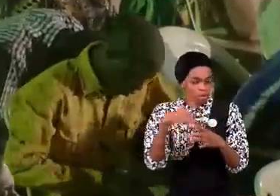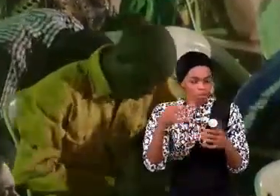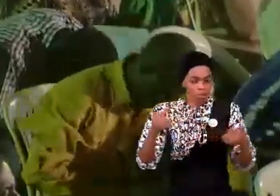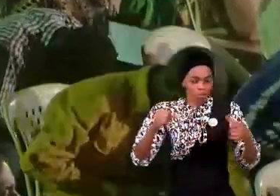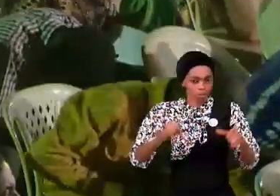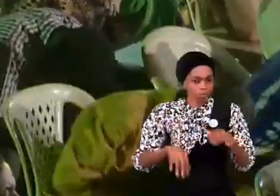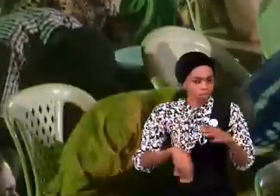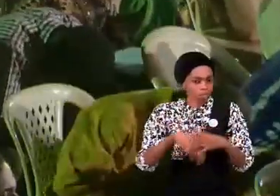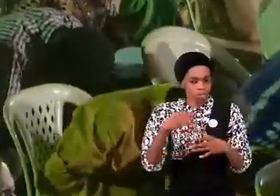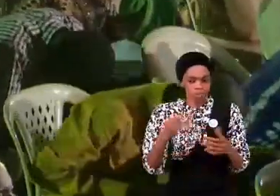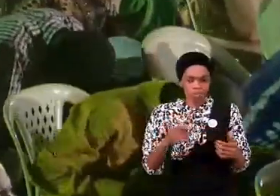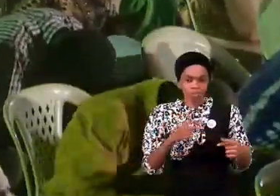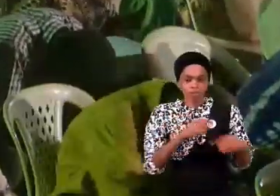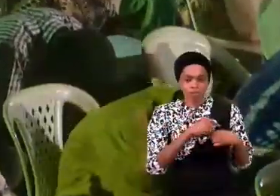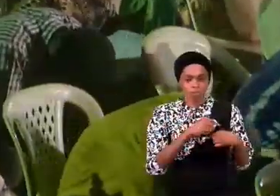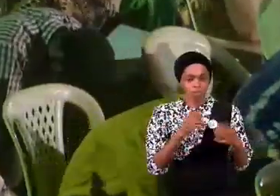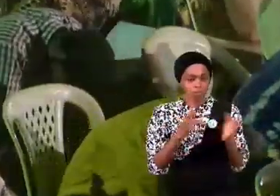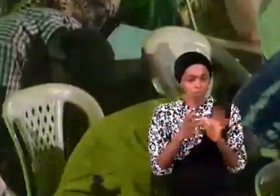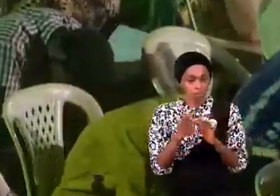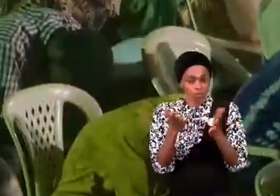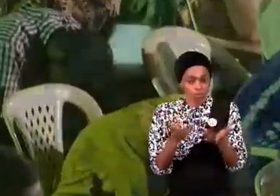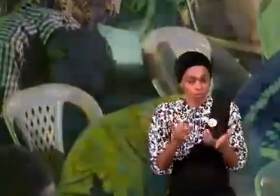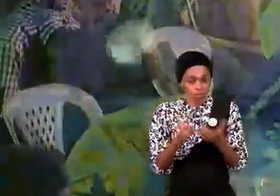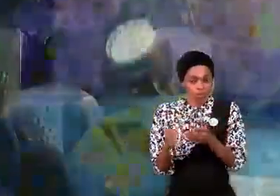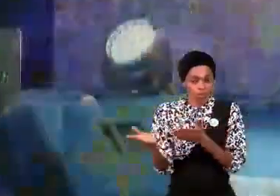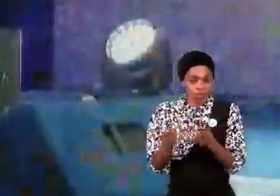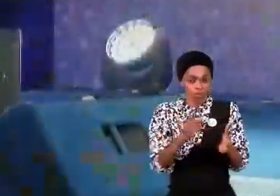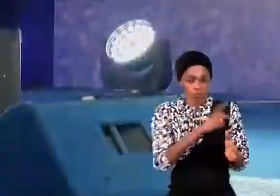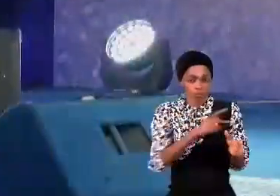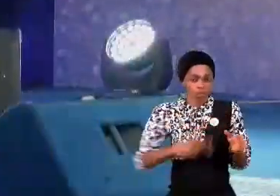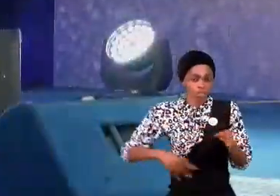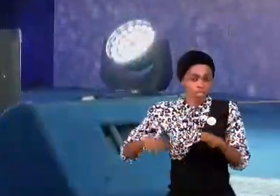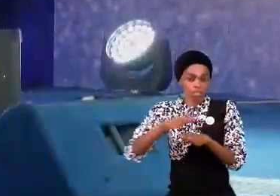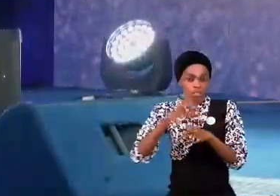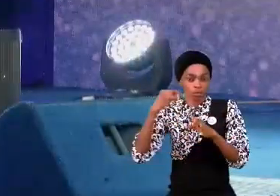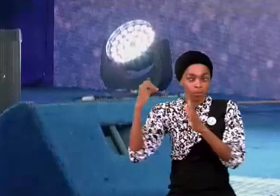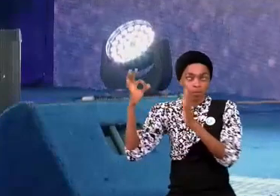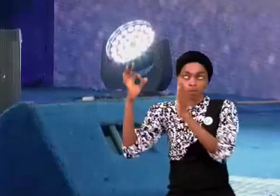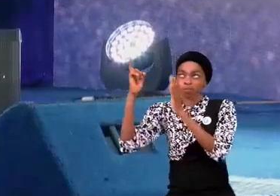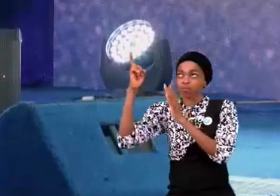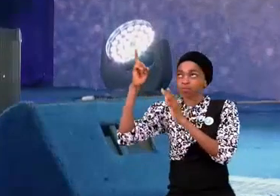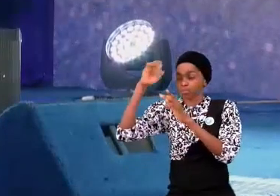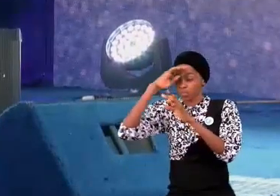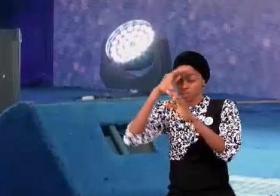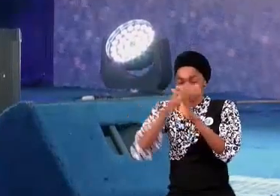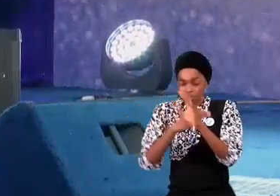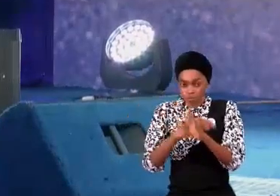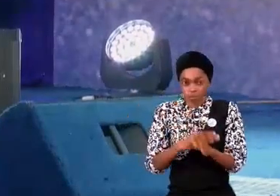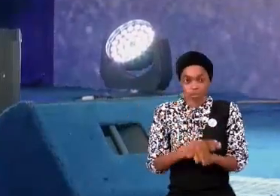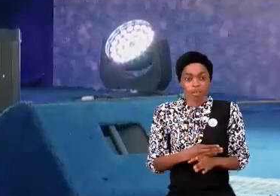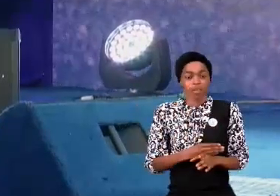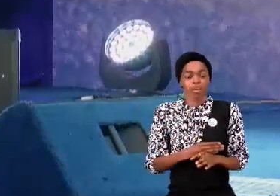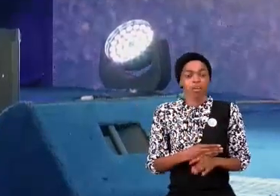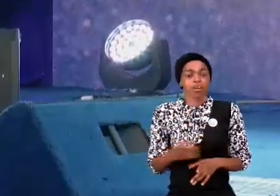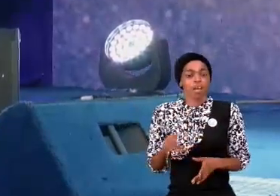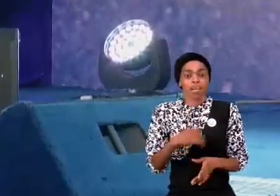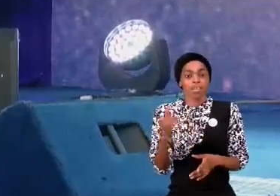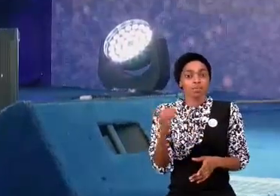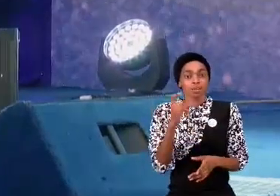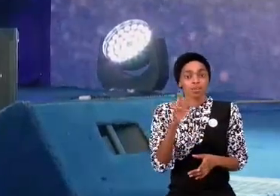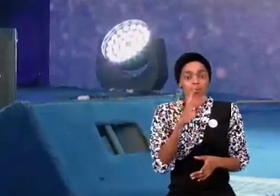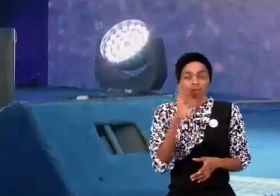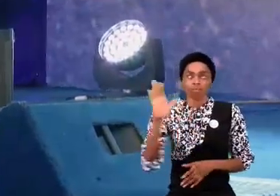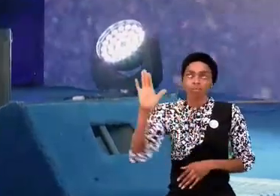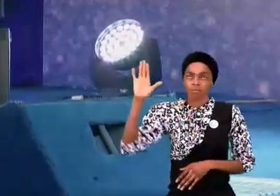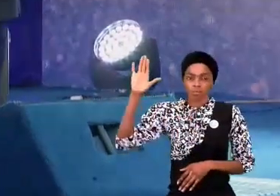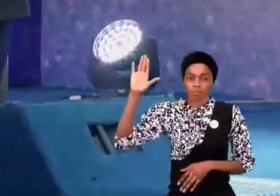his dear son. Wherever you are, you raise up your hand. You say, Lord, I want you to